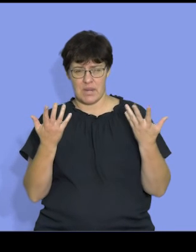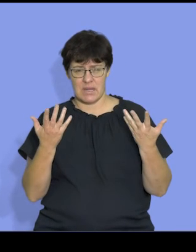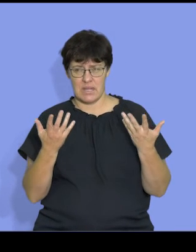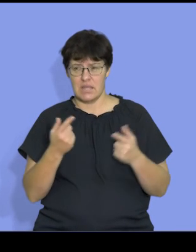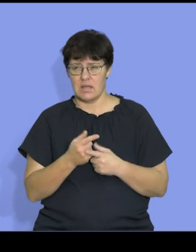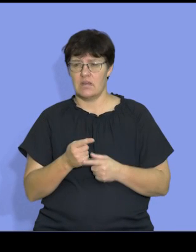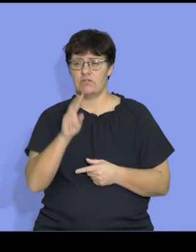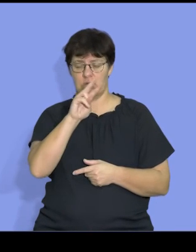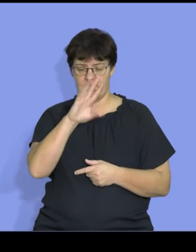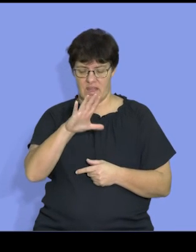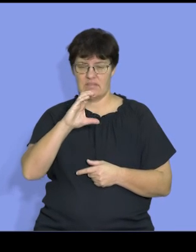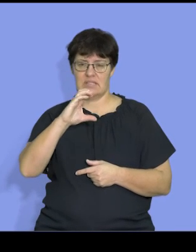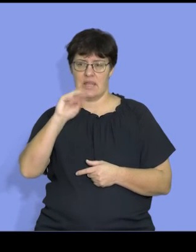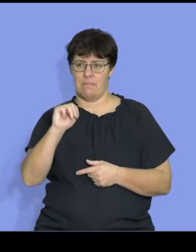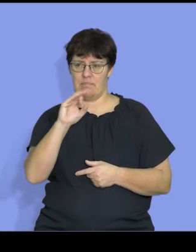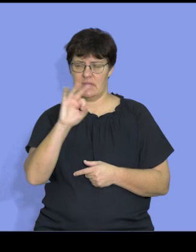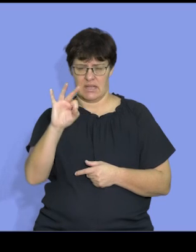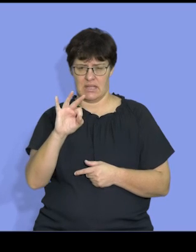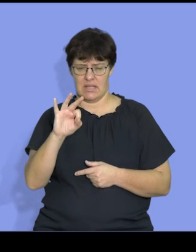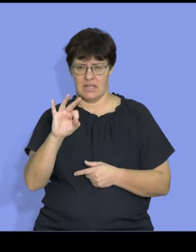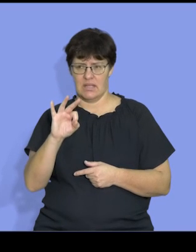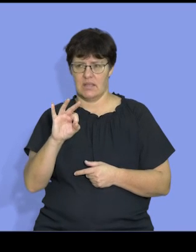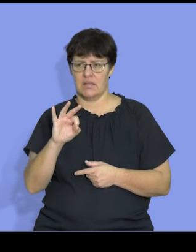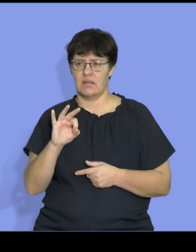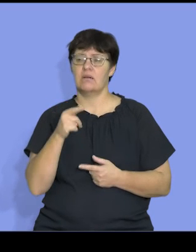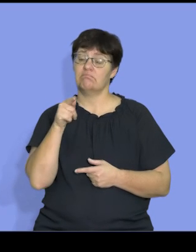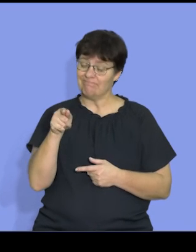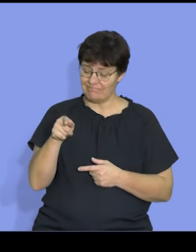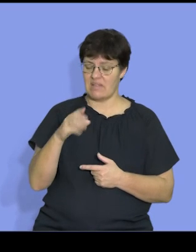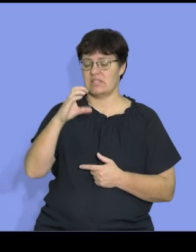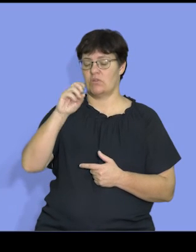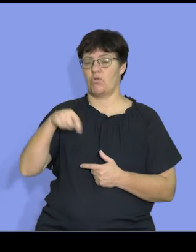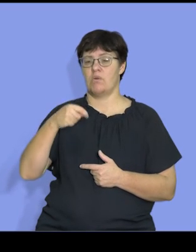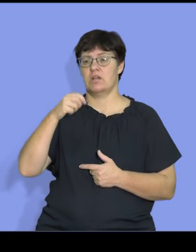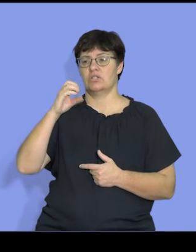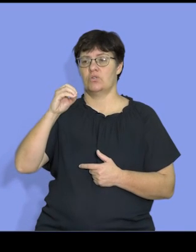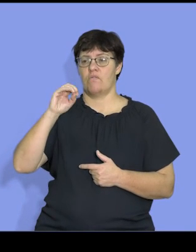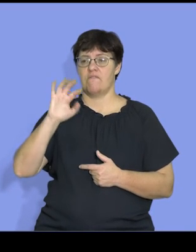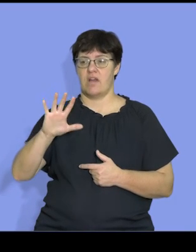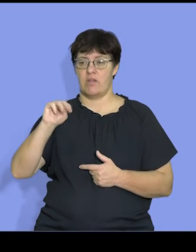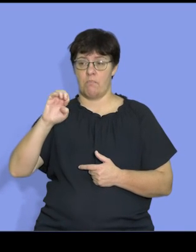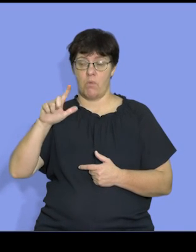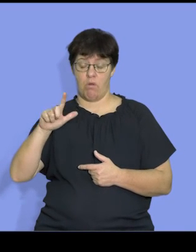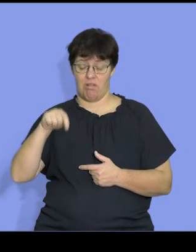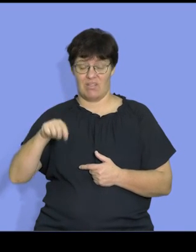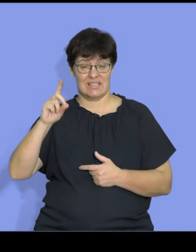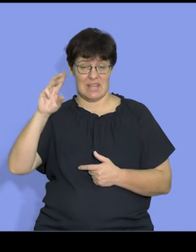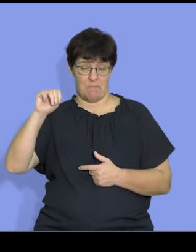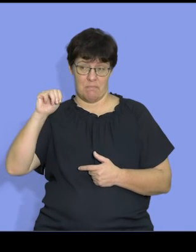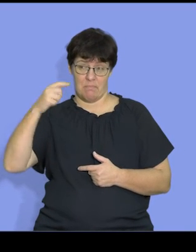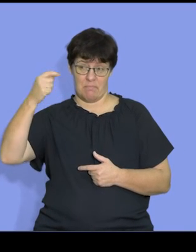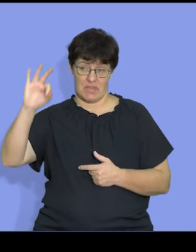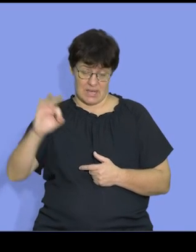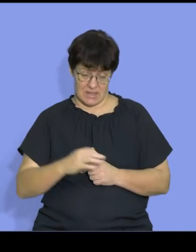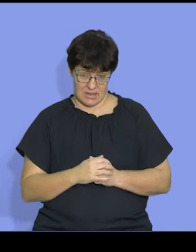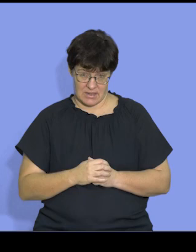cubic centimeters. What is the concentration of the base? 0.05 moles per cubic decimeter. So we want the